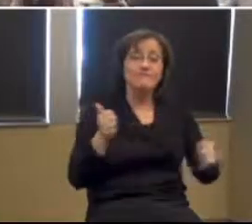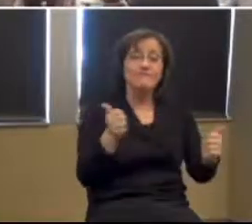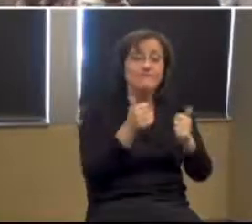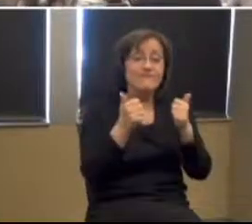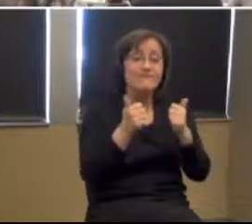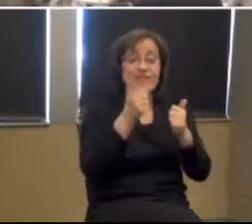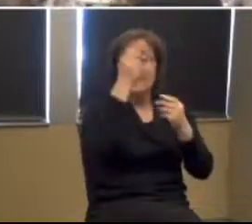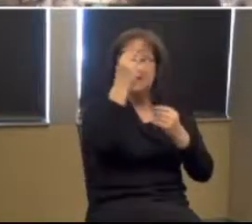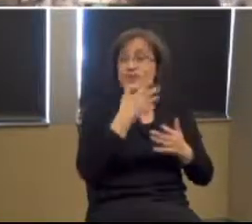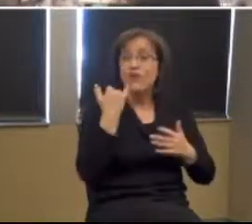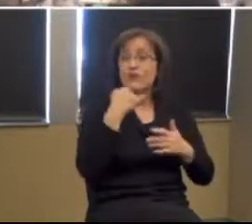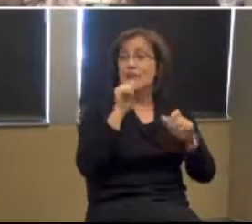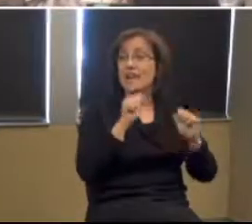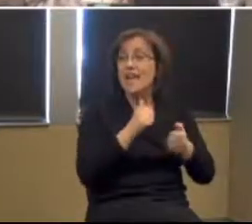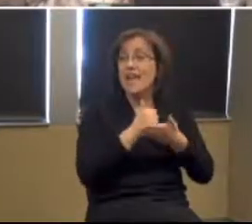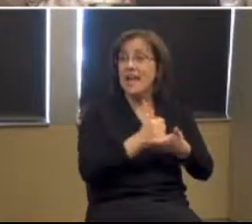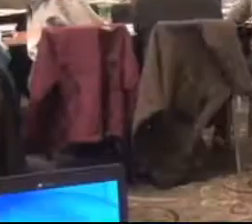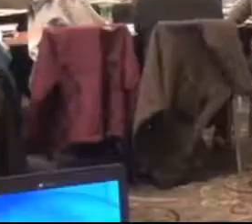One.